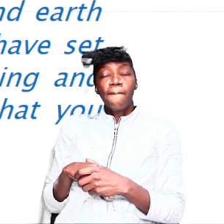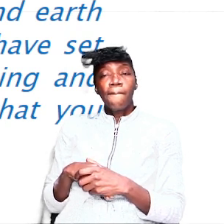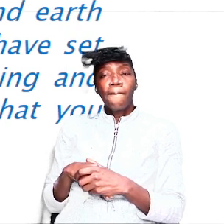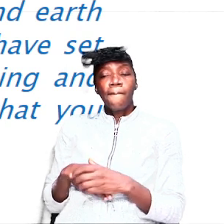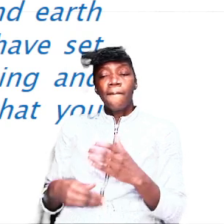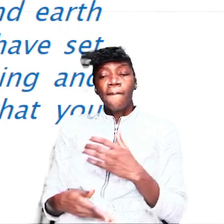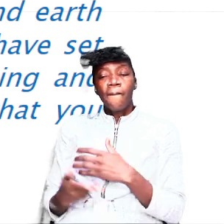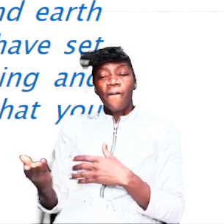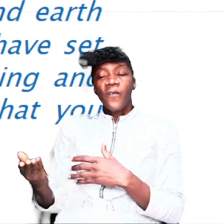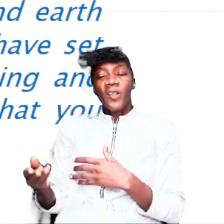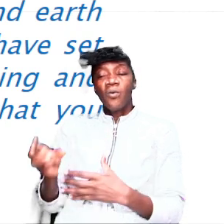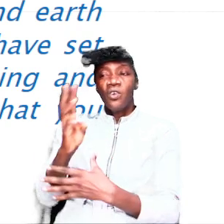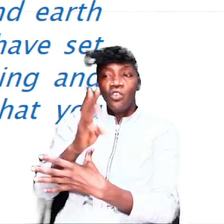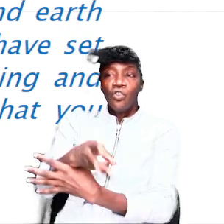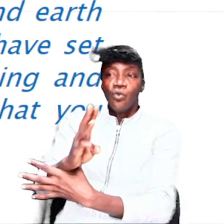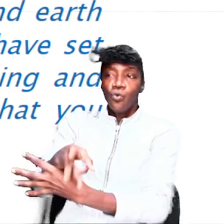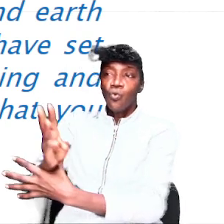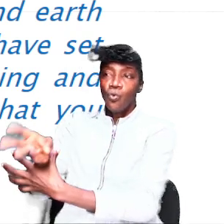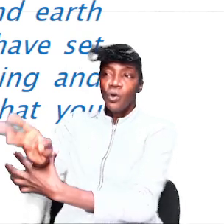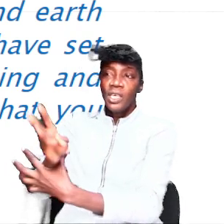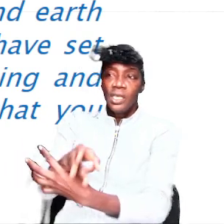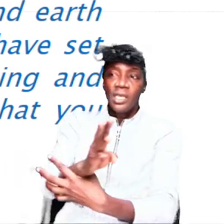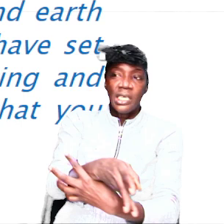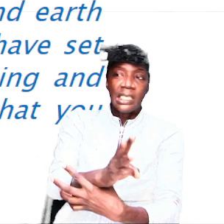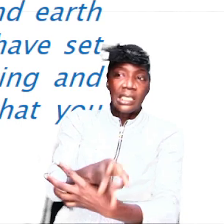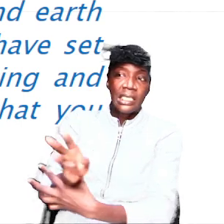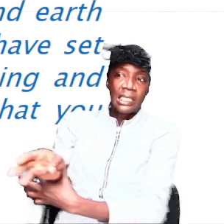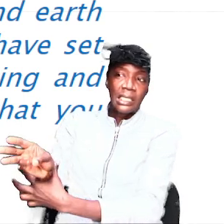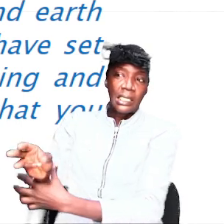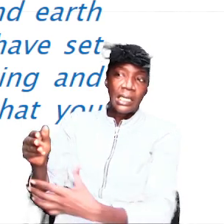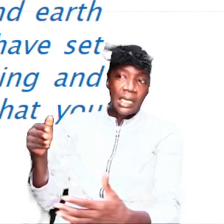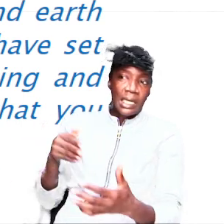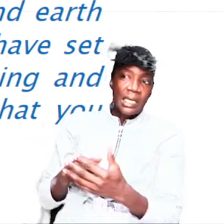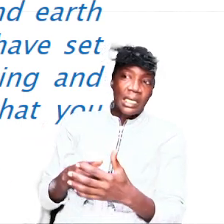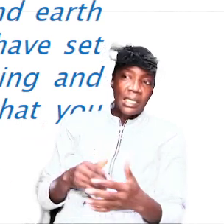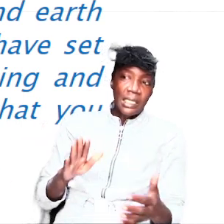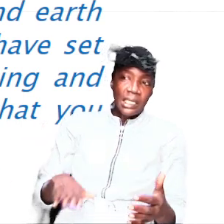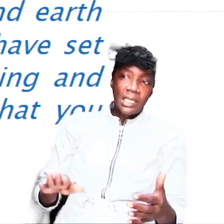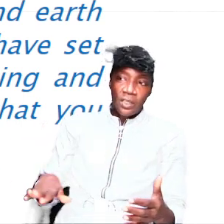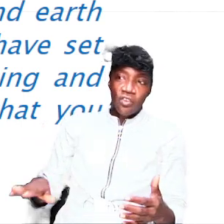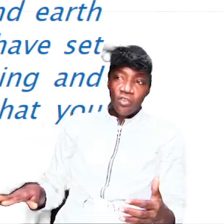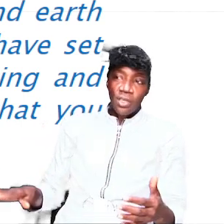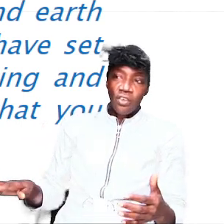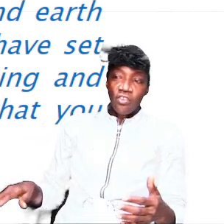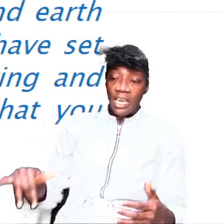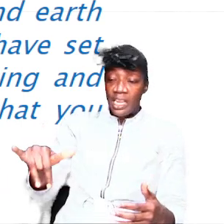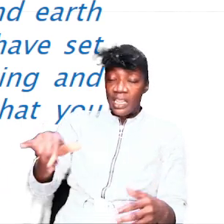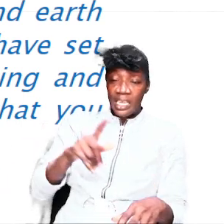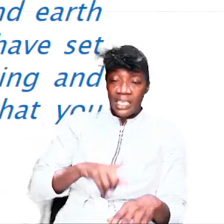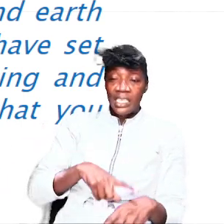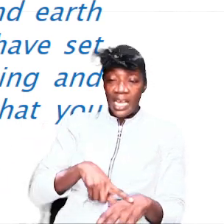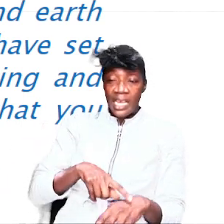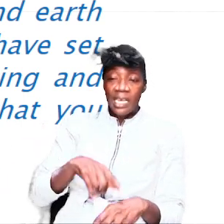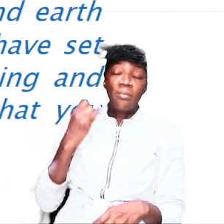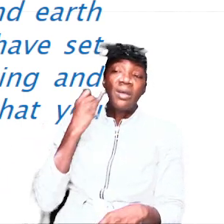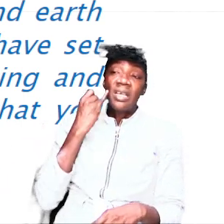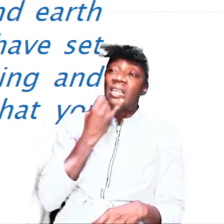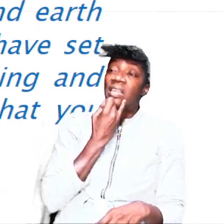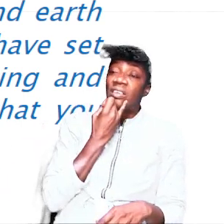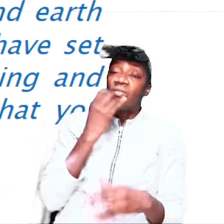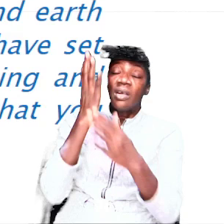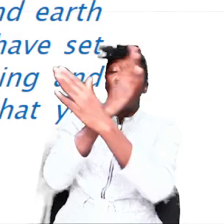There was witness against the children at that time, the children of Israel at that time in heaven.